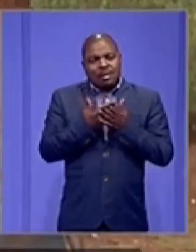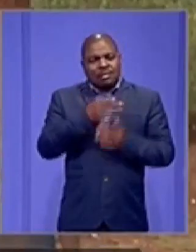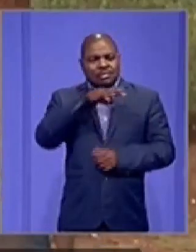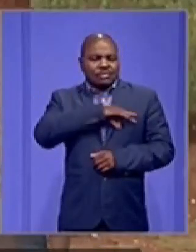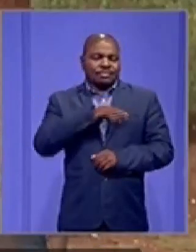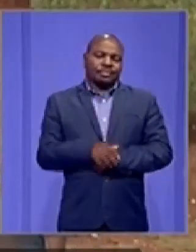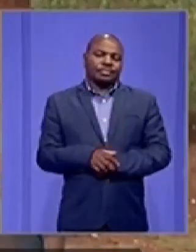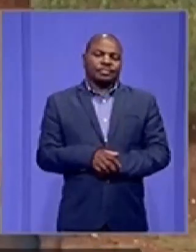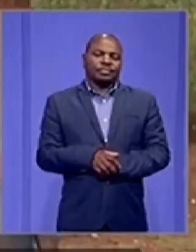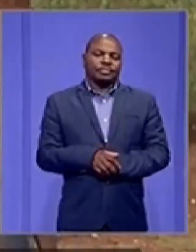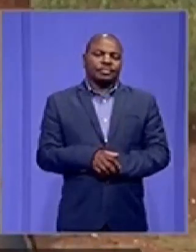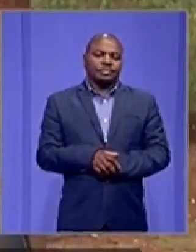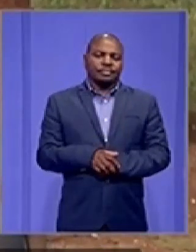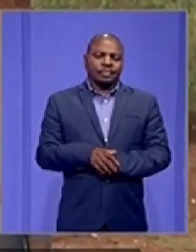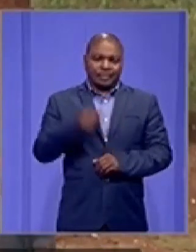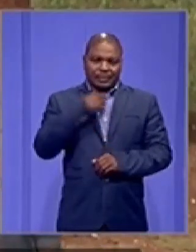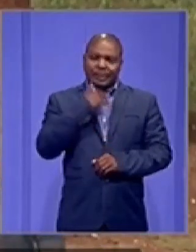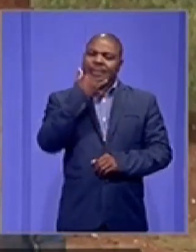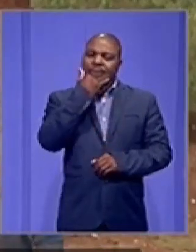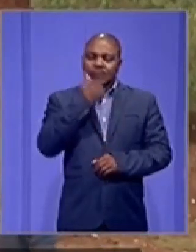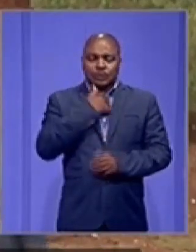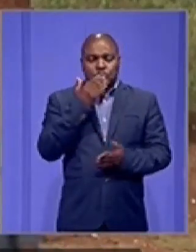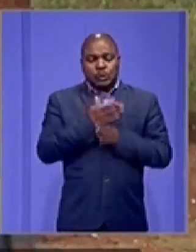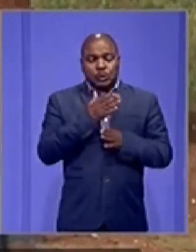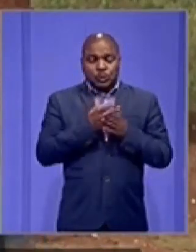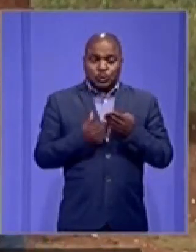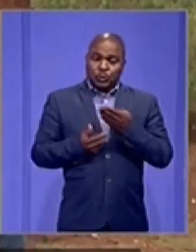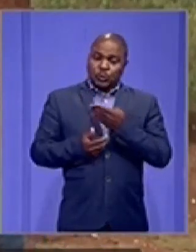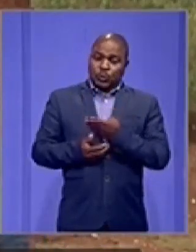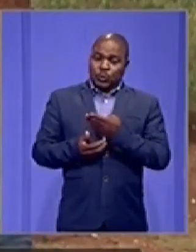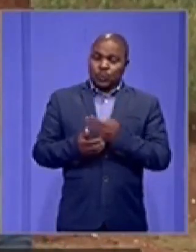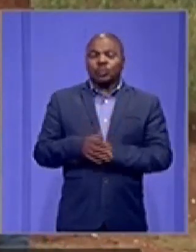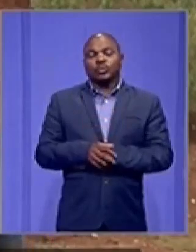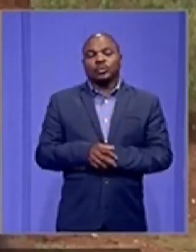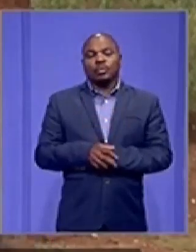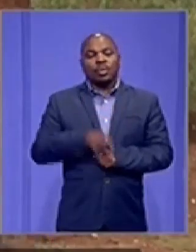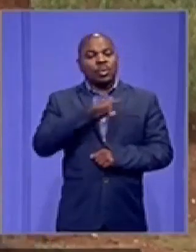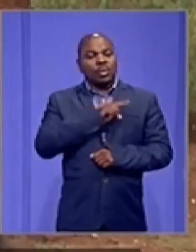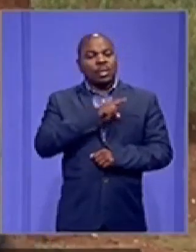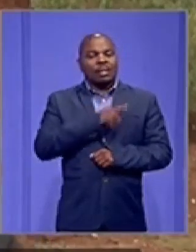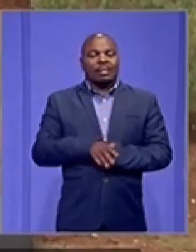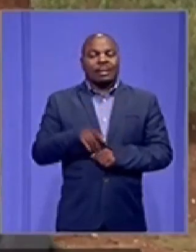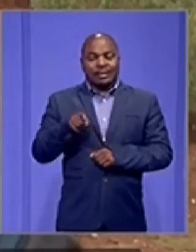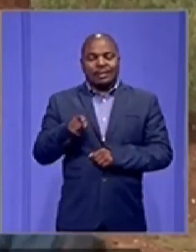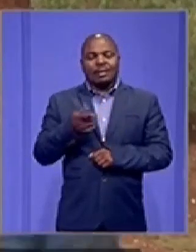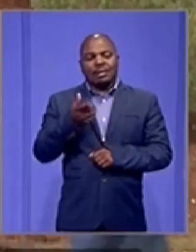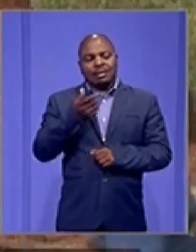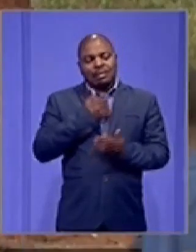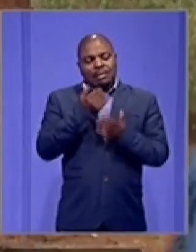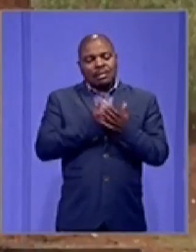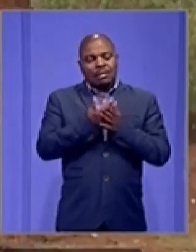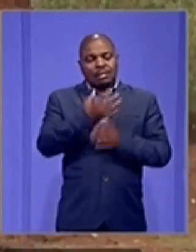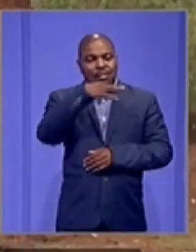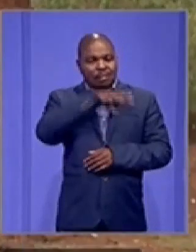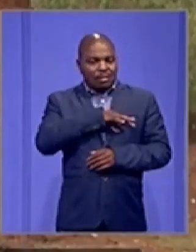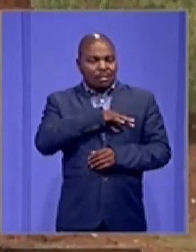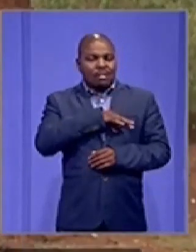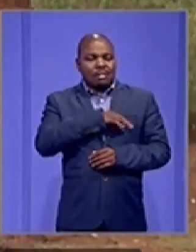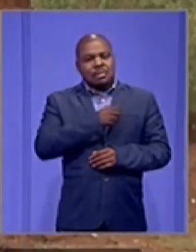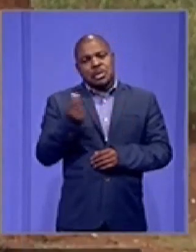am pleased to do this kind of job because it is paying us